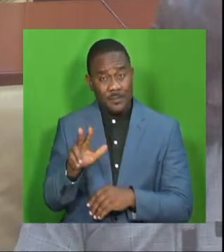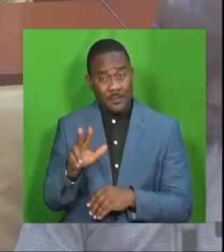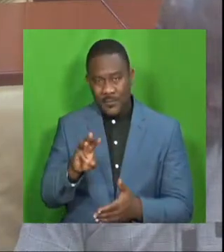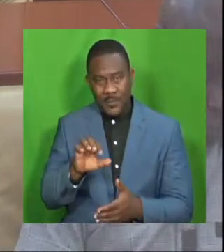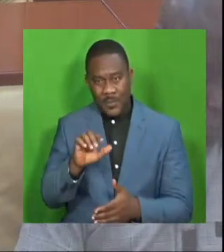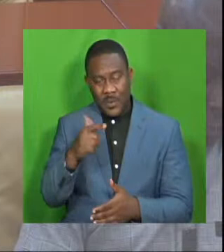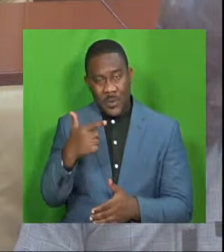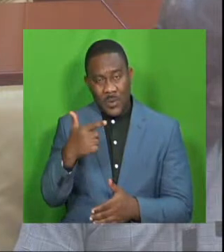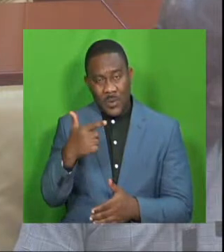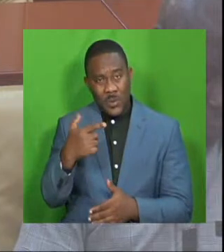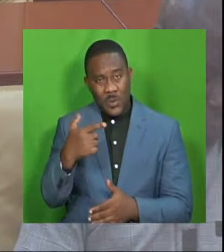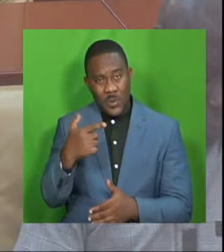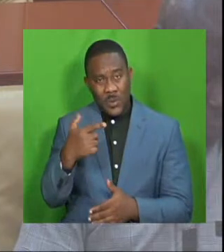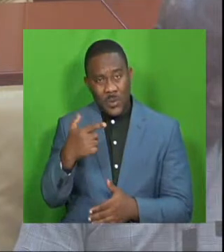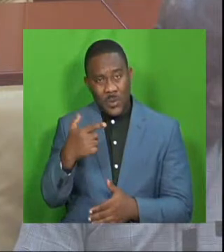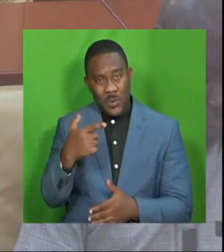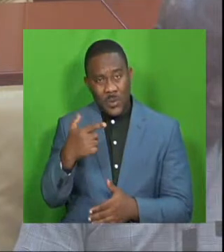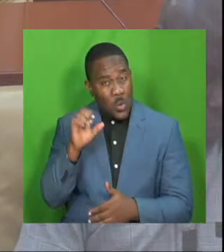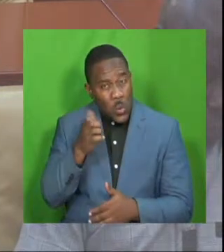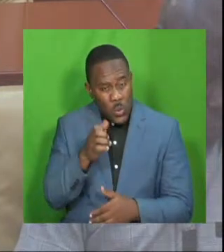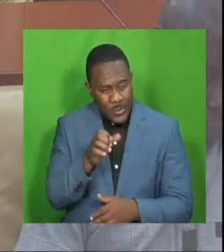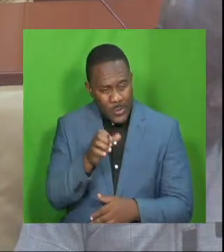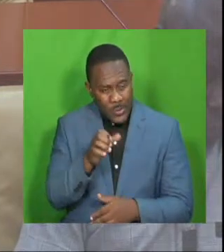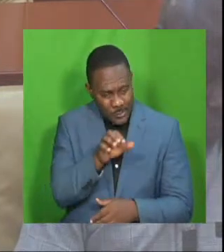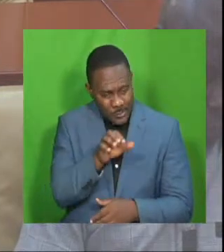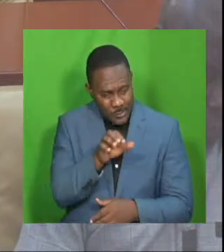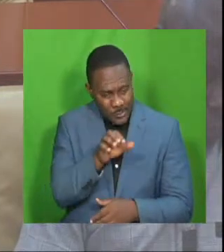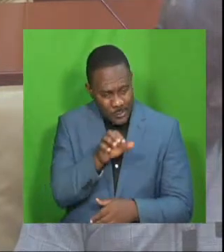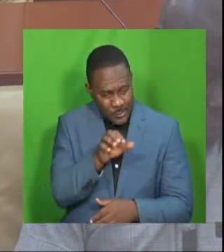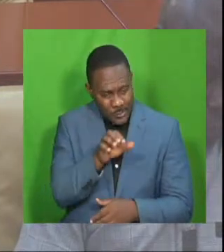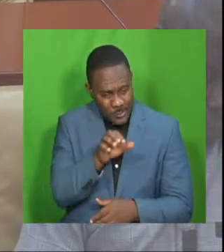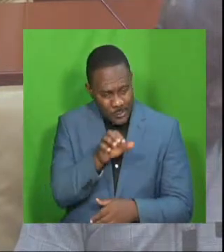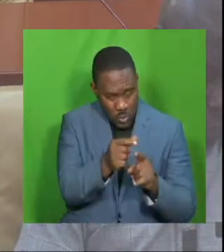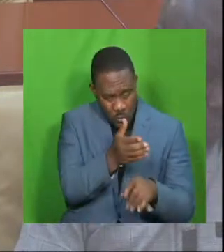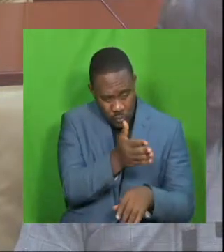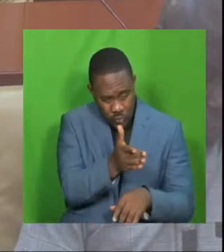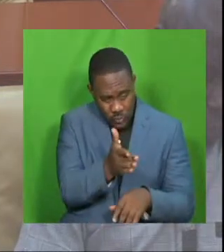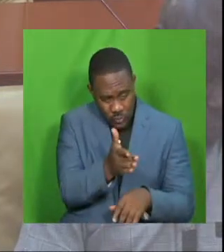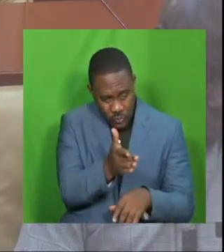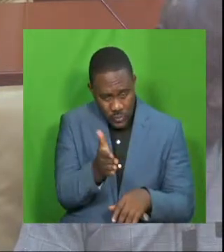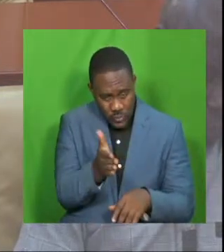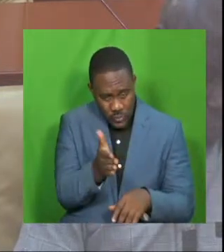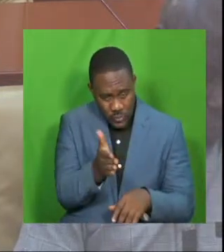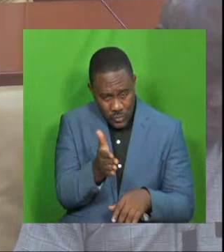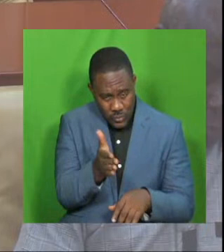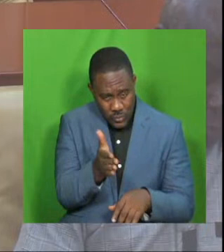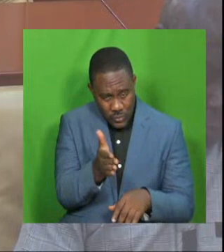7,333,621 euros in words, but the figure is in numbers is